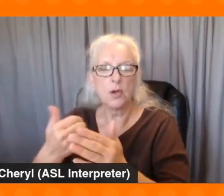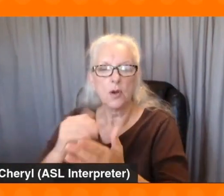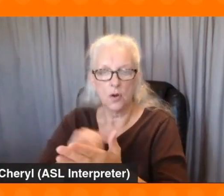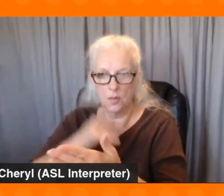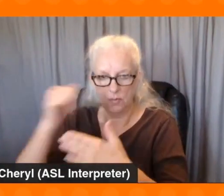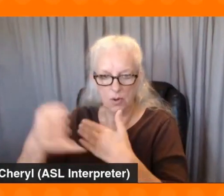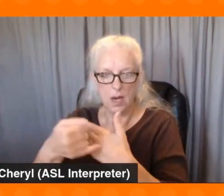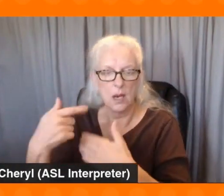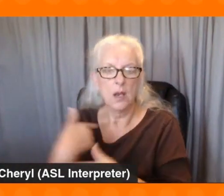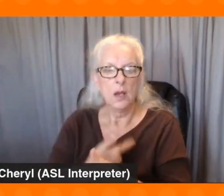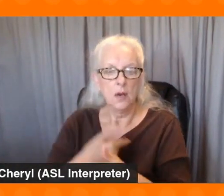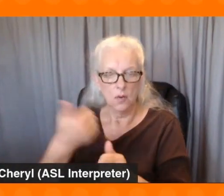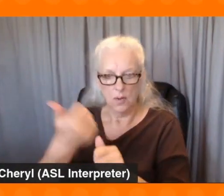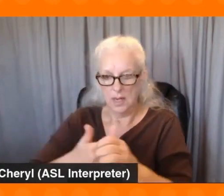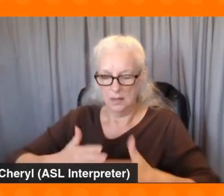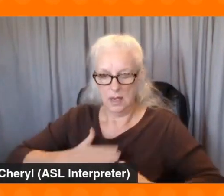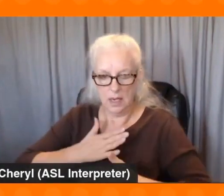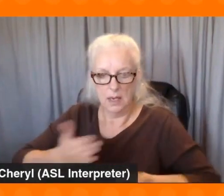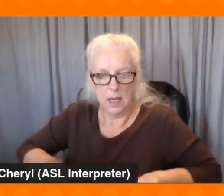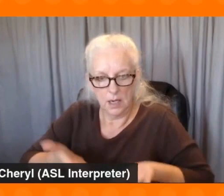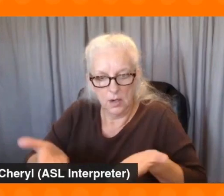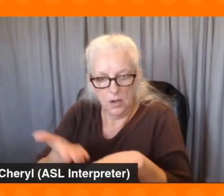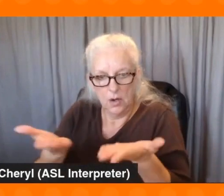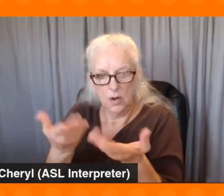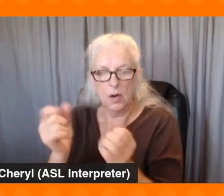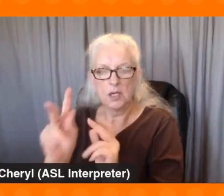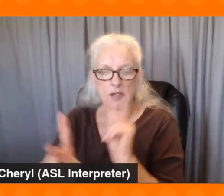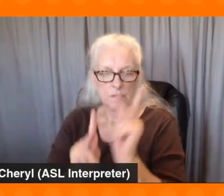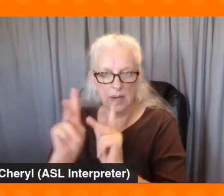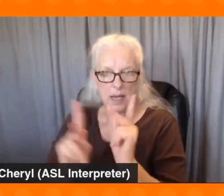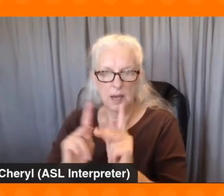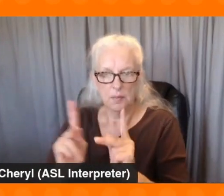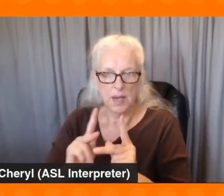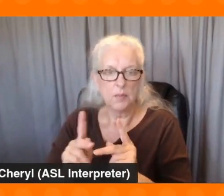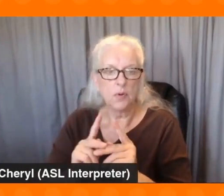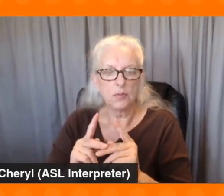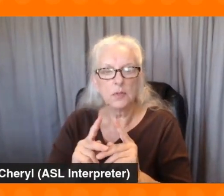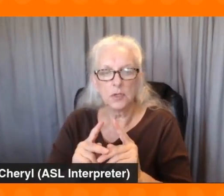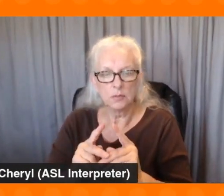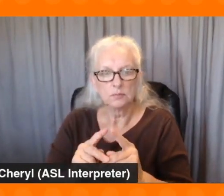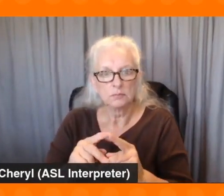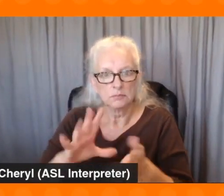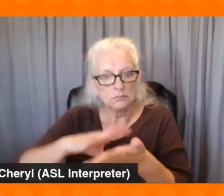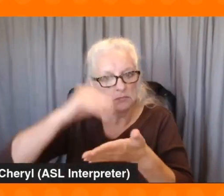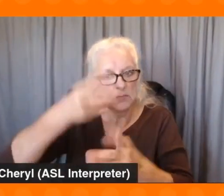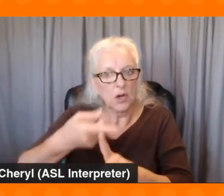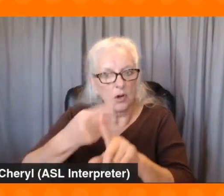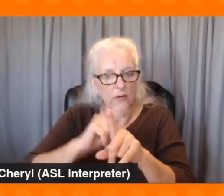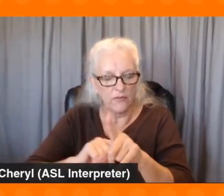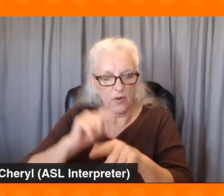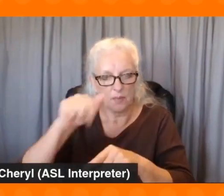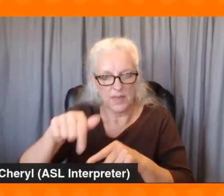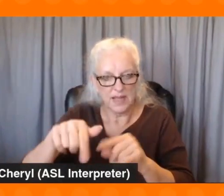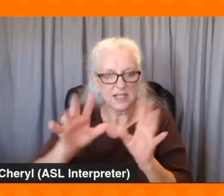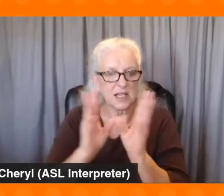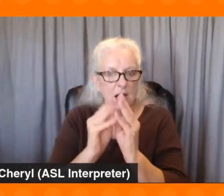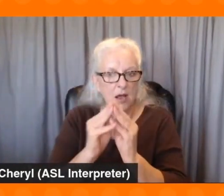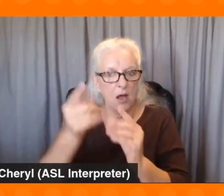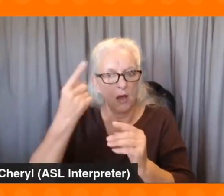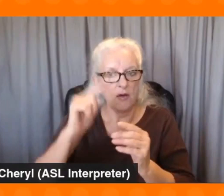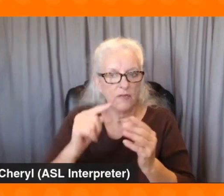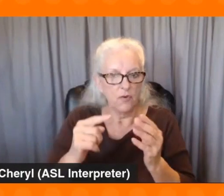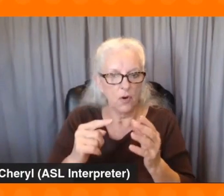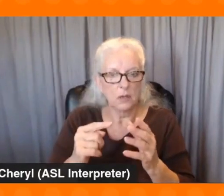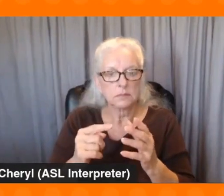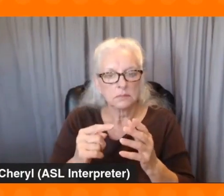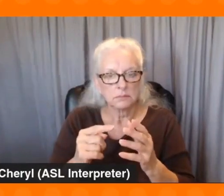We encourage each and every one of you to take full advantage of this conference as a platform for growth, learning, and